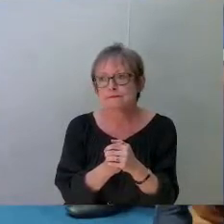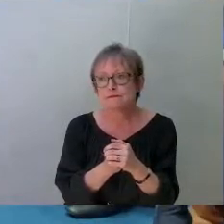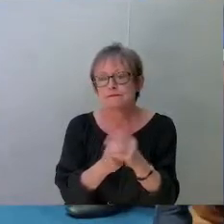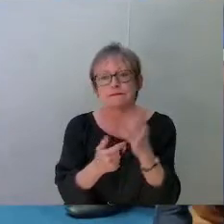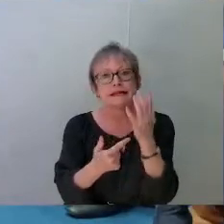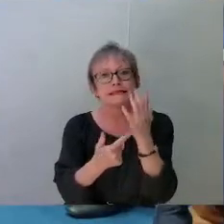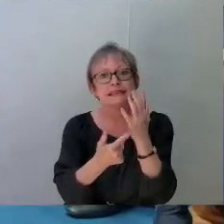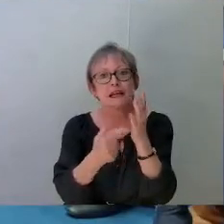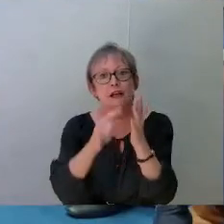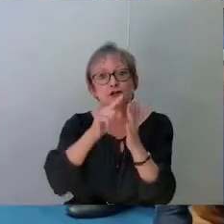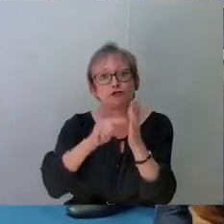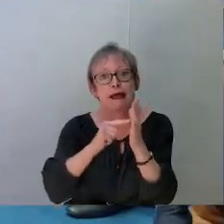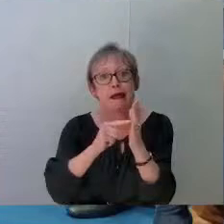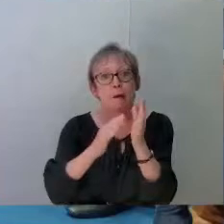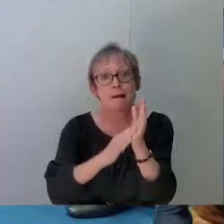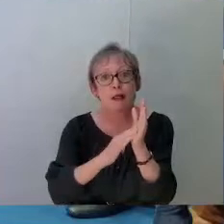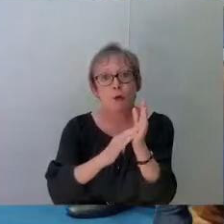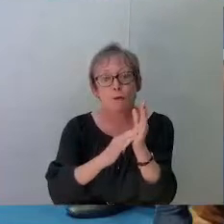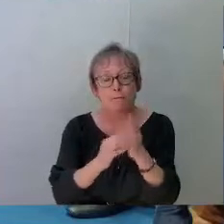Tegan J. Mellor.